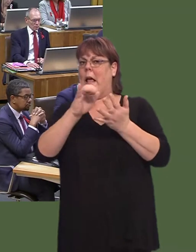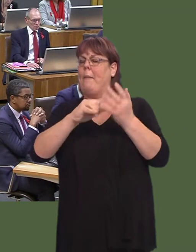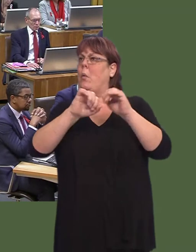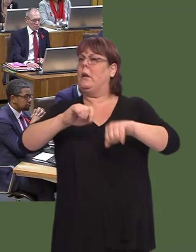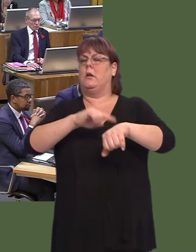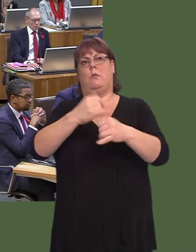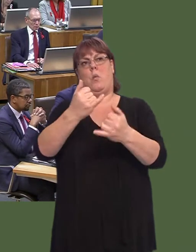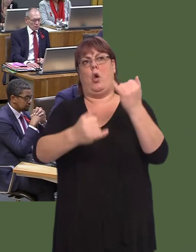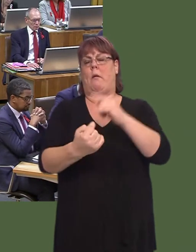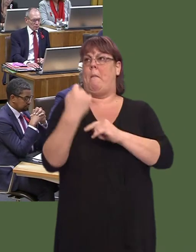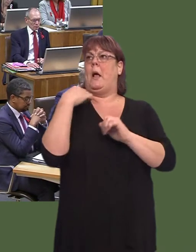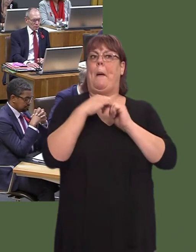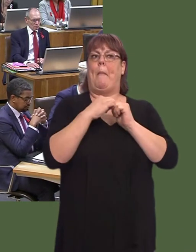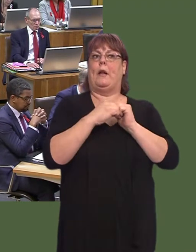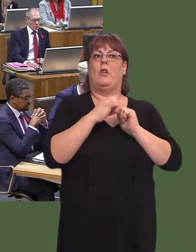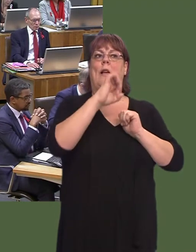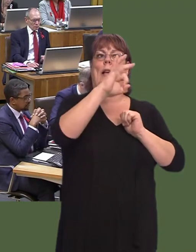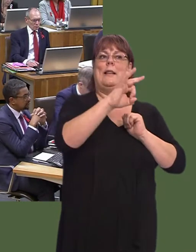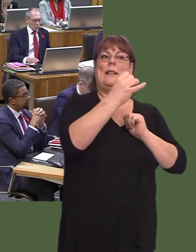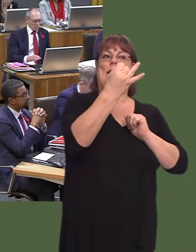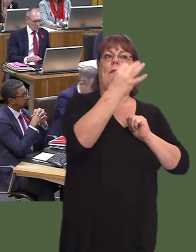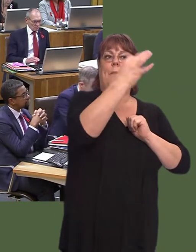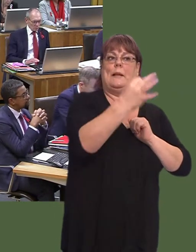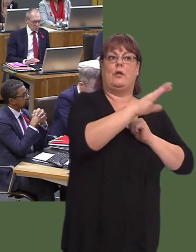CAMS are getting worse. Back in March,